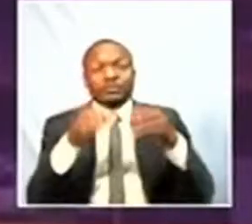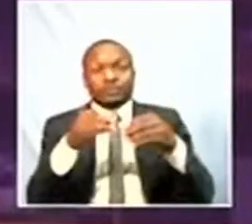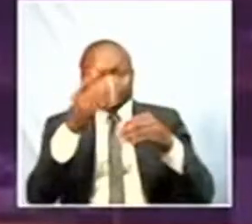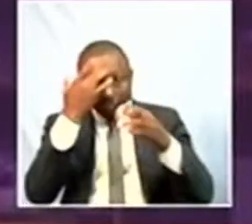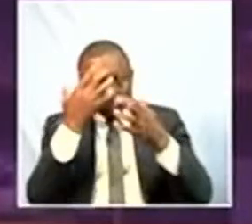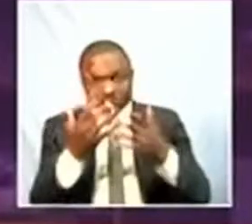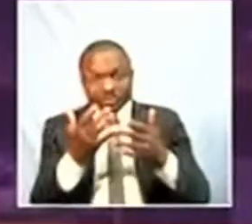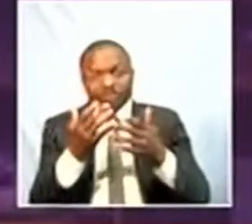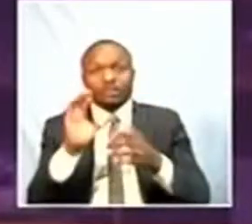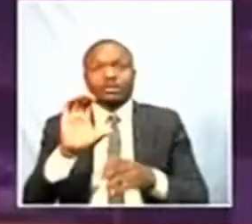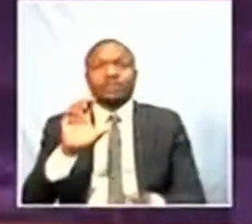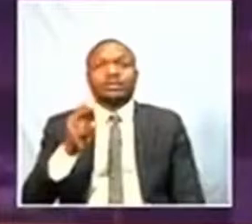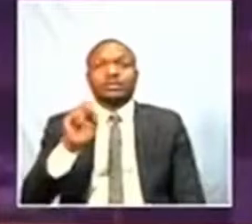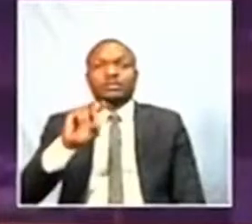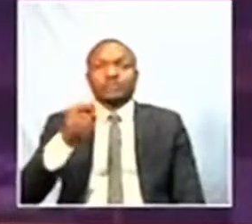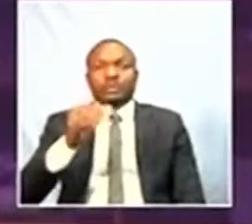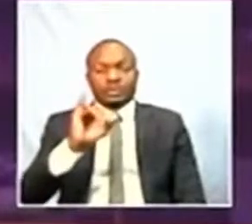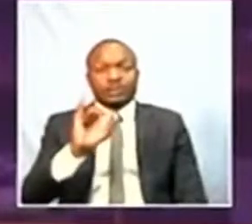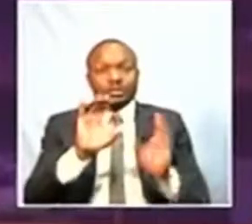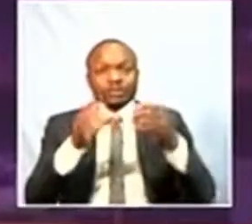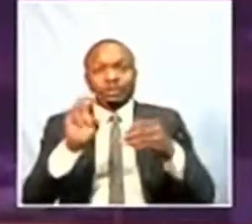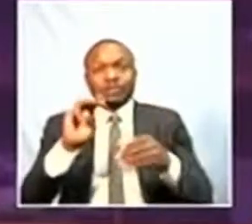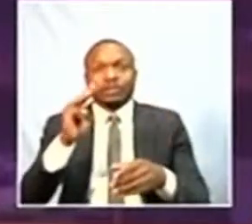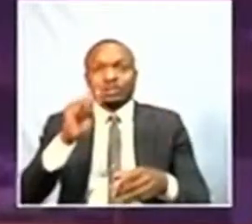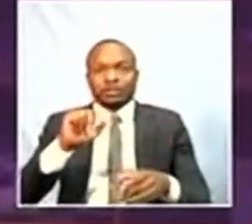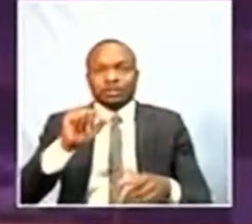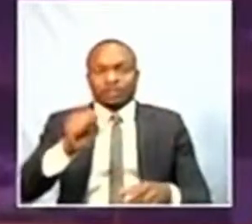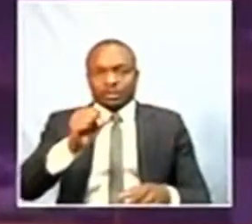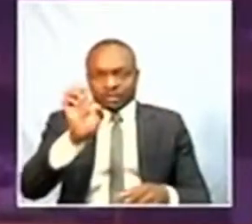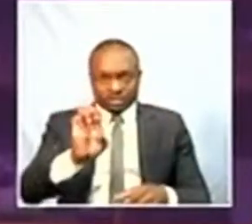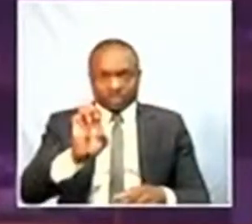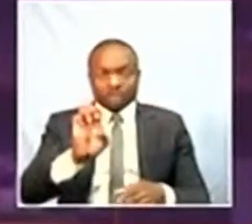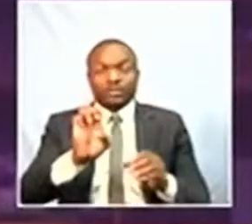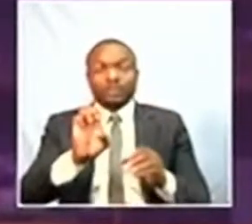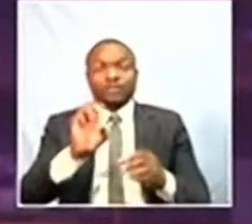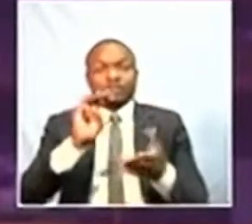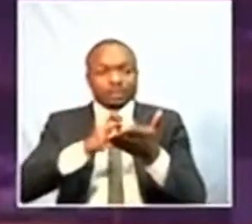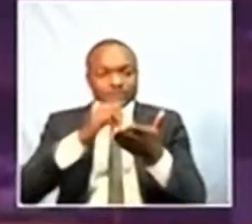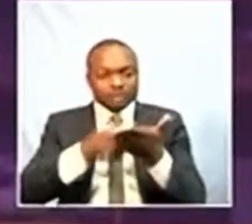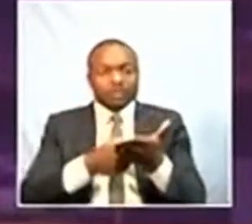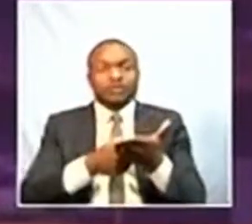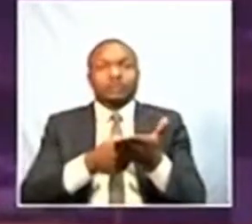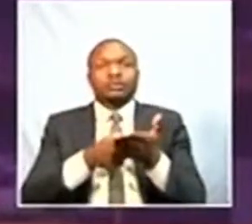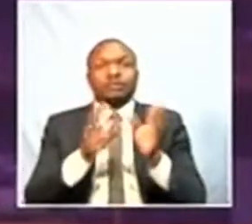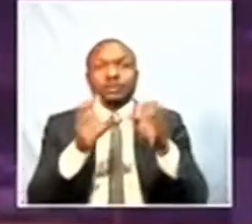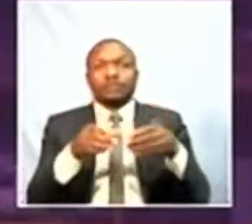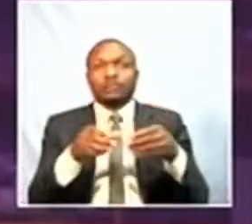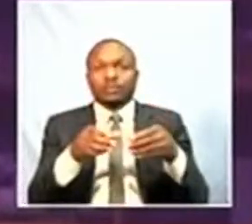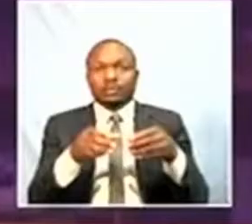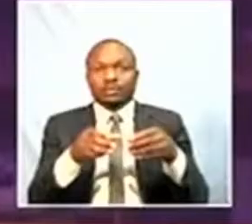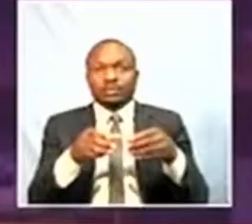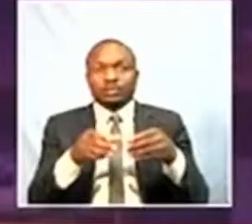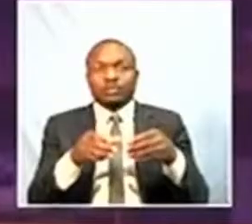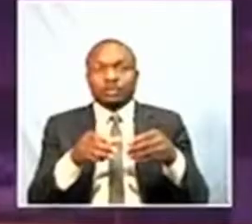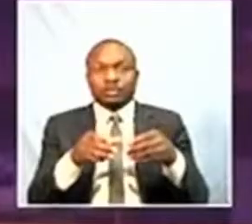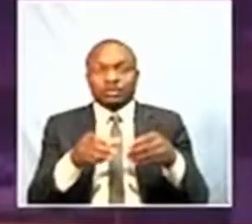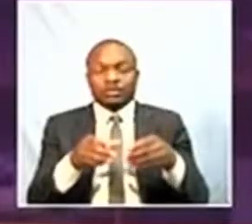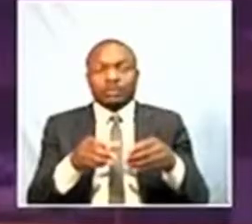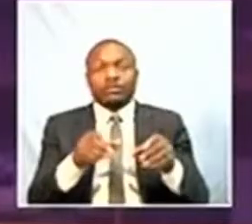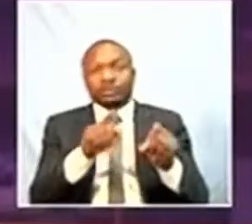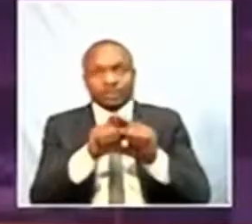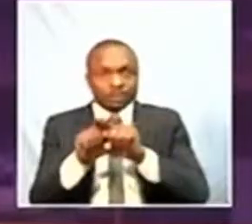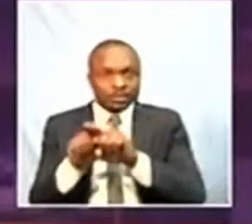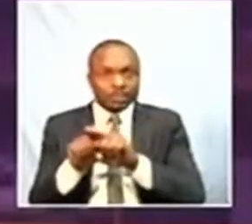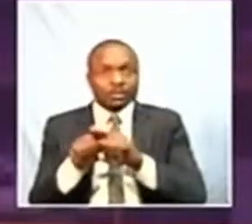expect Chipili Town Council, Moense Town Council, Mansa Town Council and Limulunga Town Council also